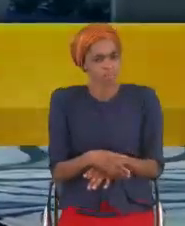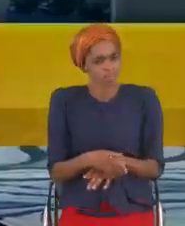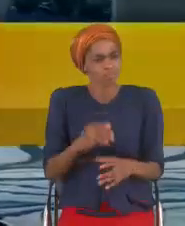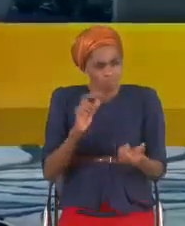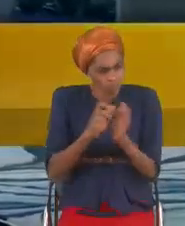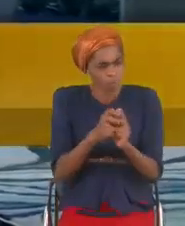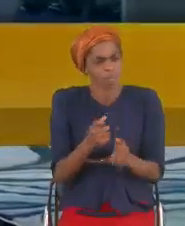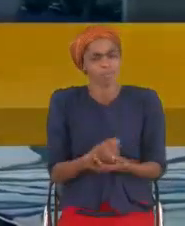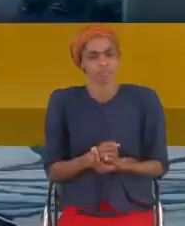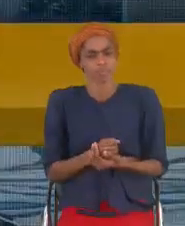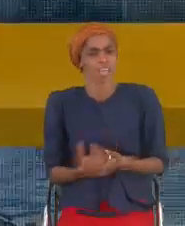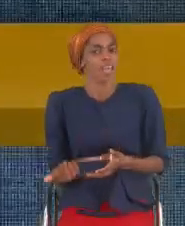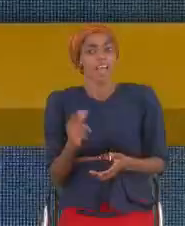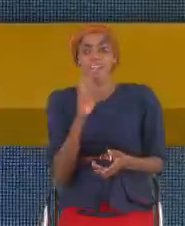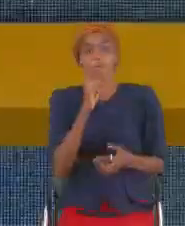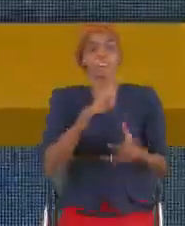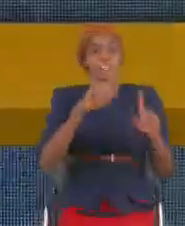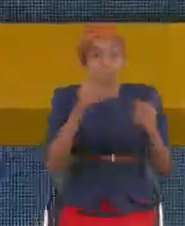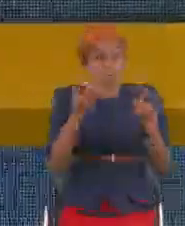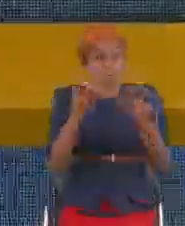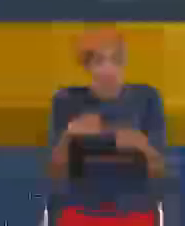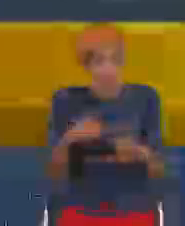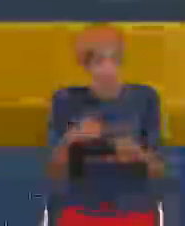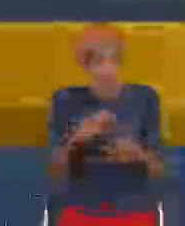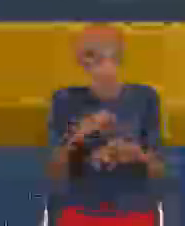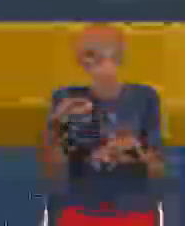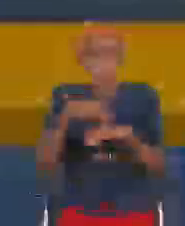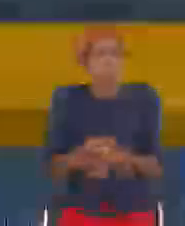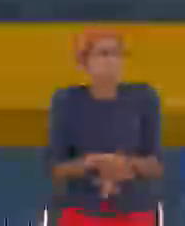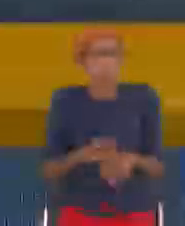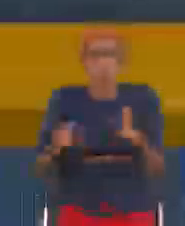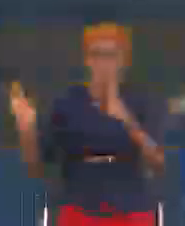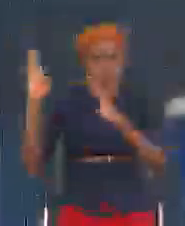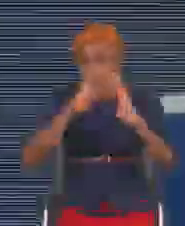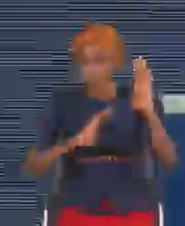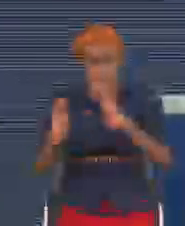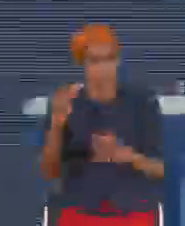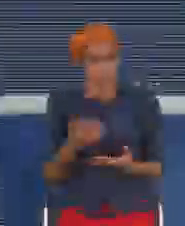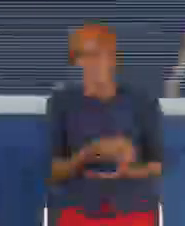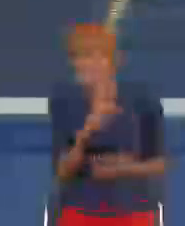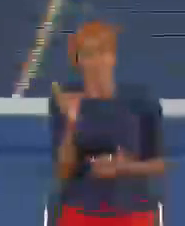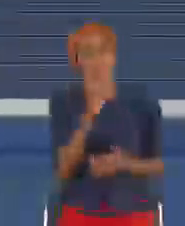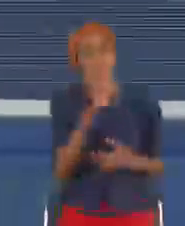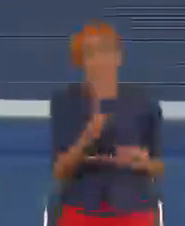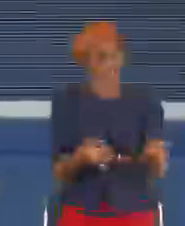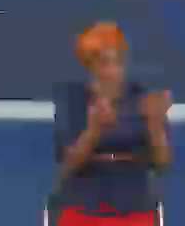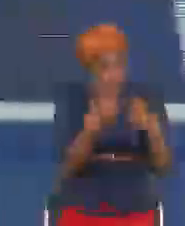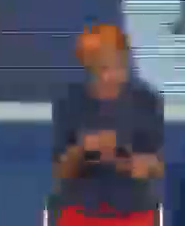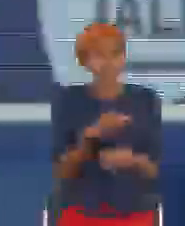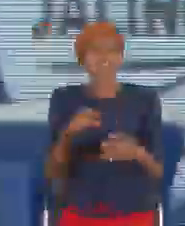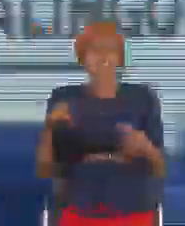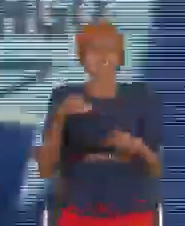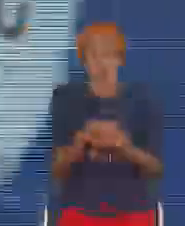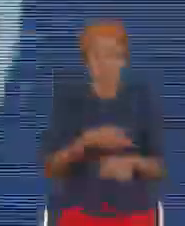conflict. Anywhere they come, they cause commotion. Anywhere they come, they cause